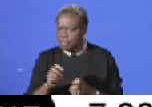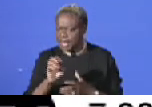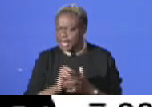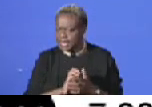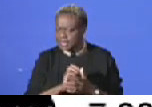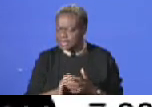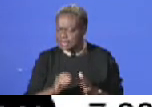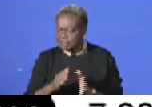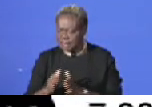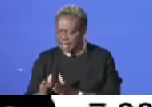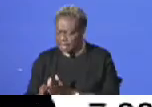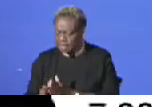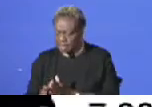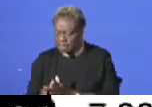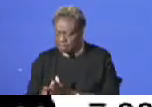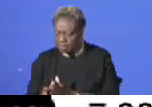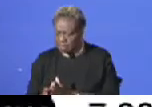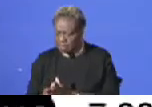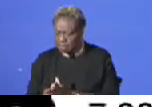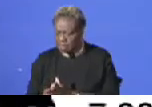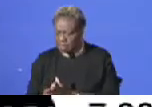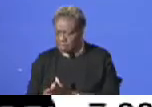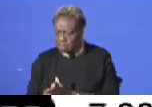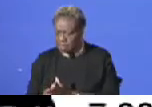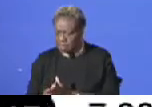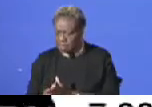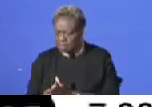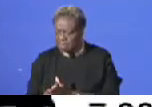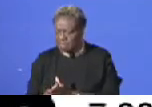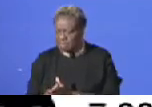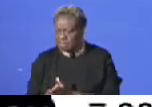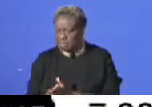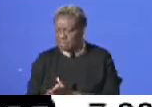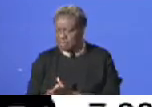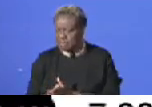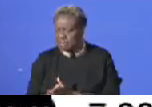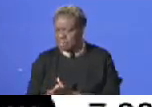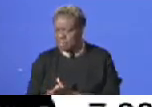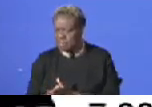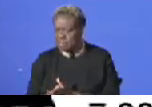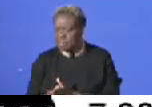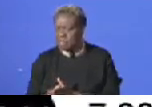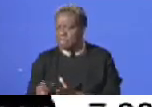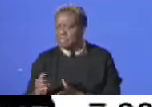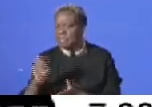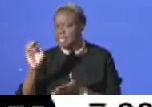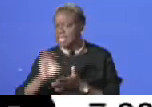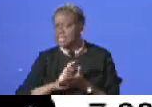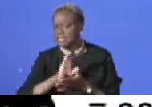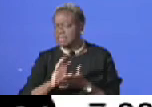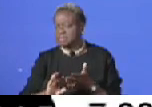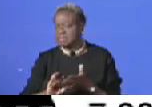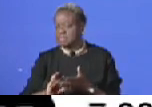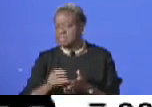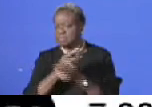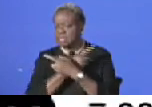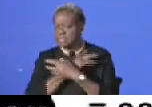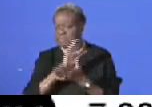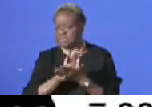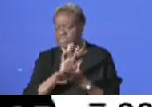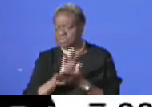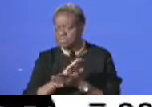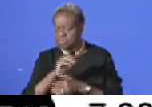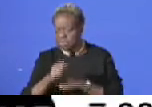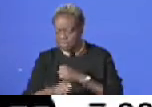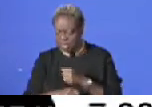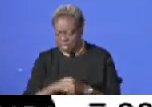process. We are very, very, very reluctant to cancel the remainder of the school year. That's something that we